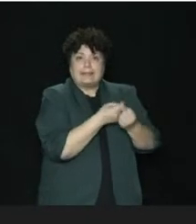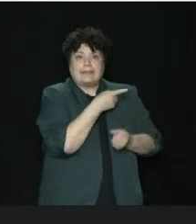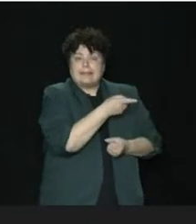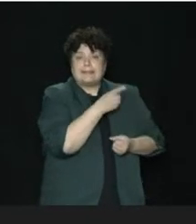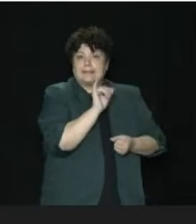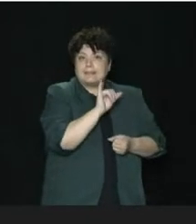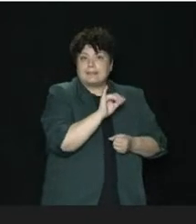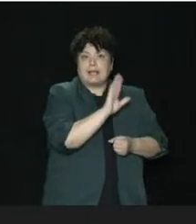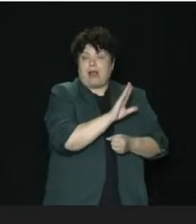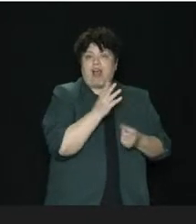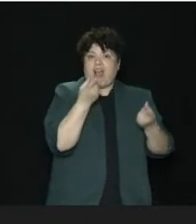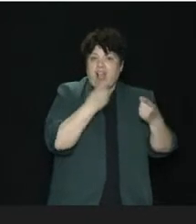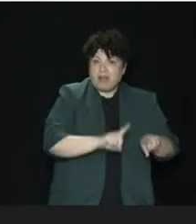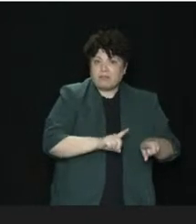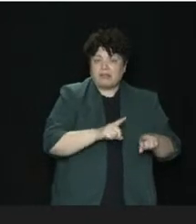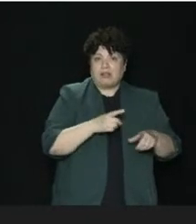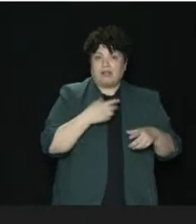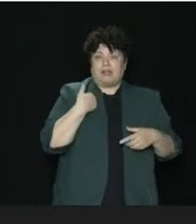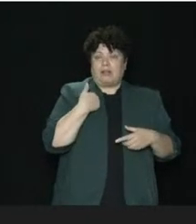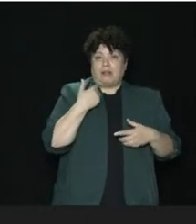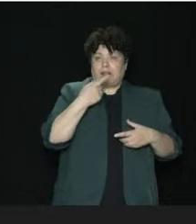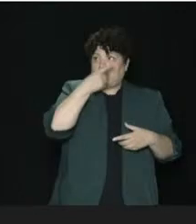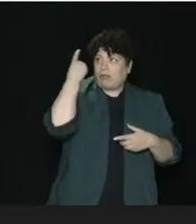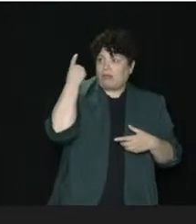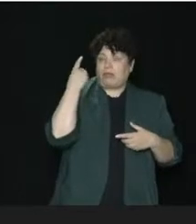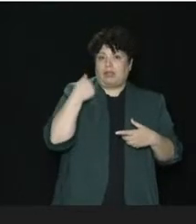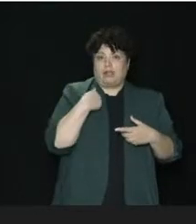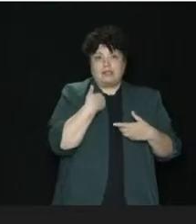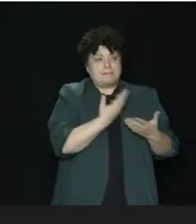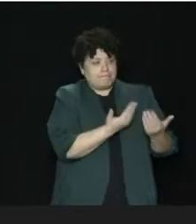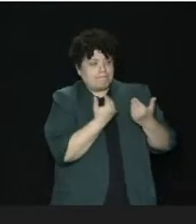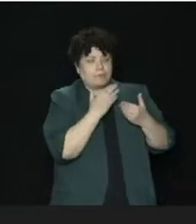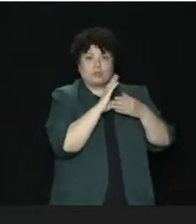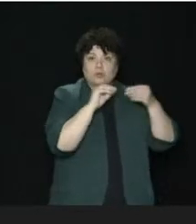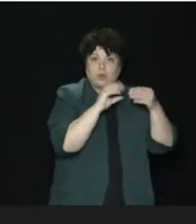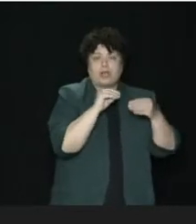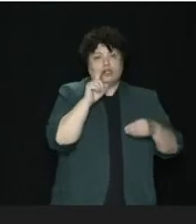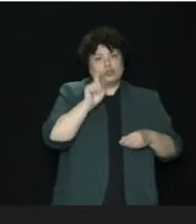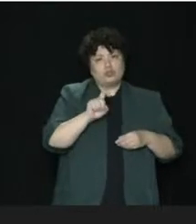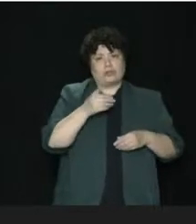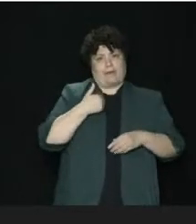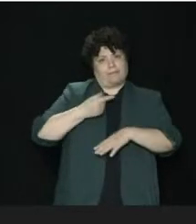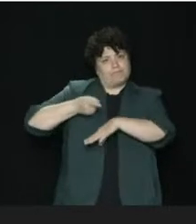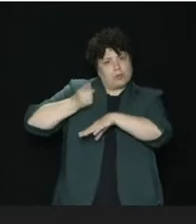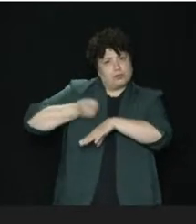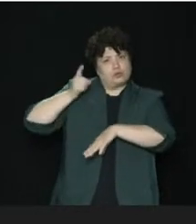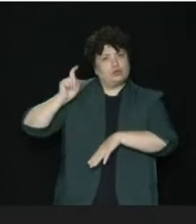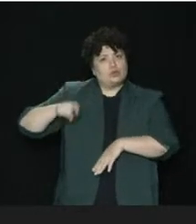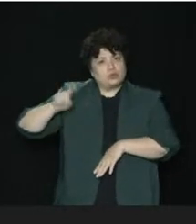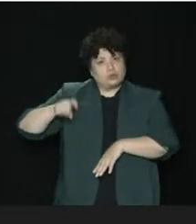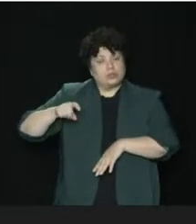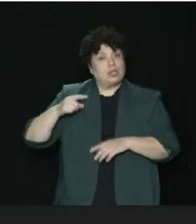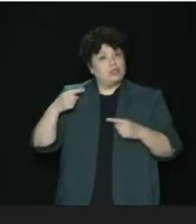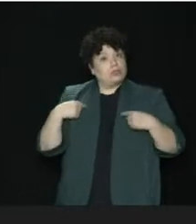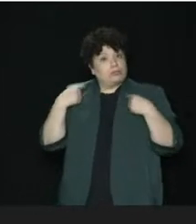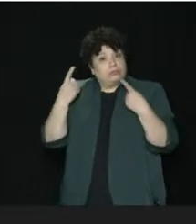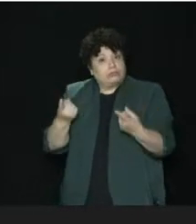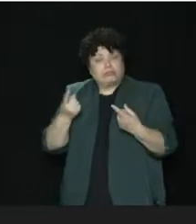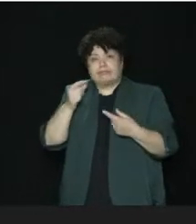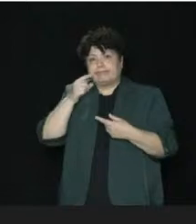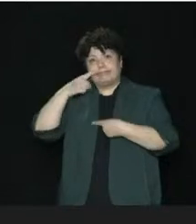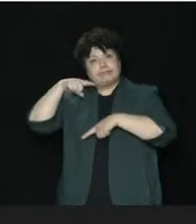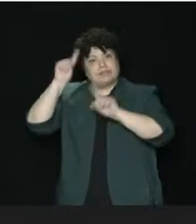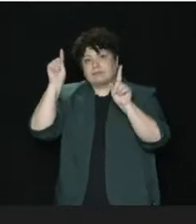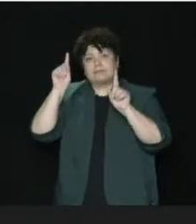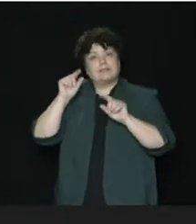their stories, and demand consequences. That is a failing that we have collectively had,